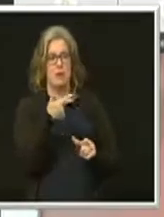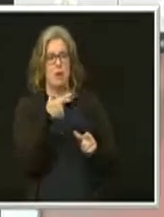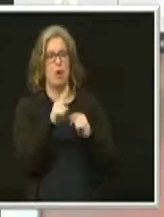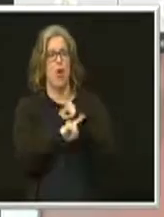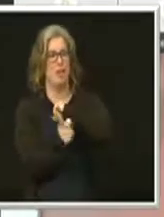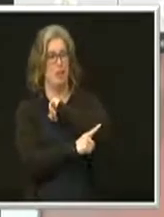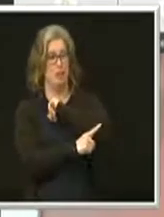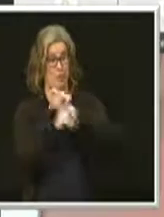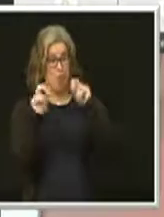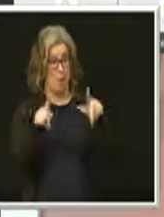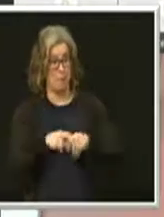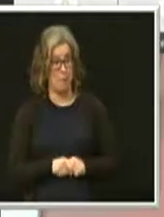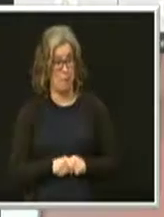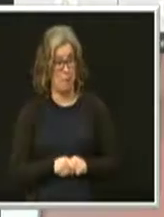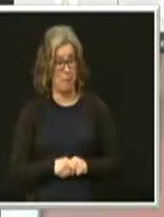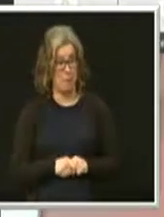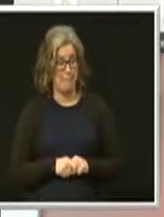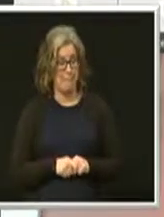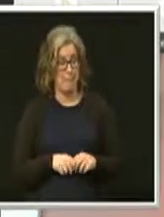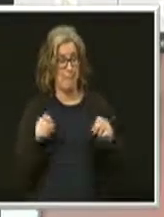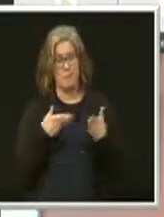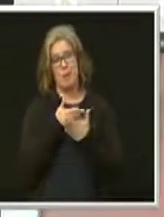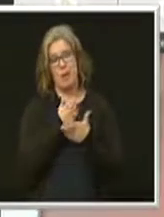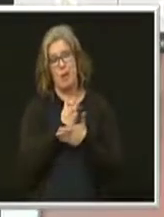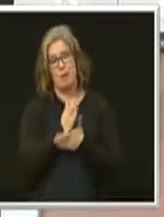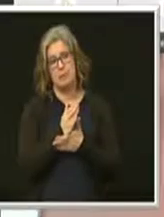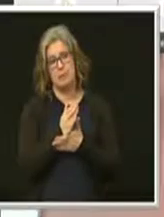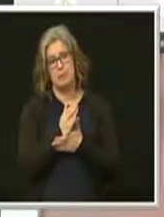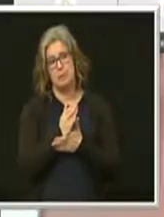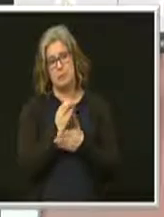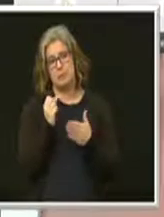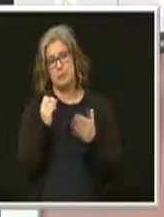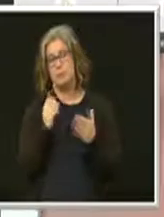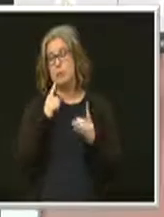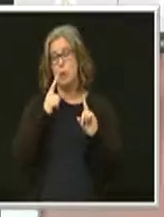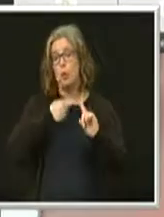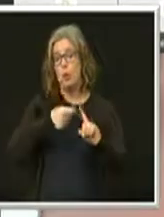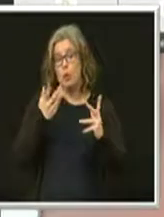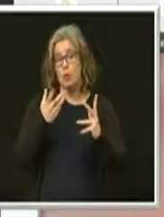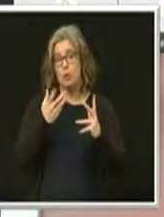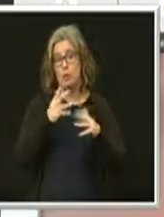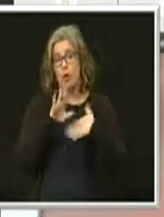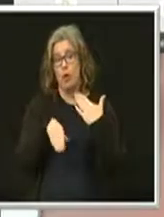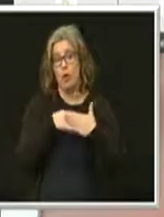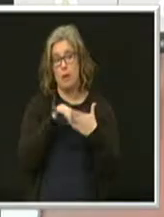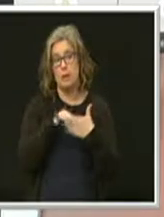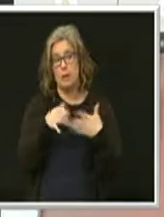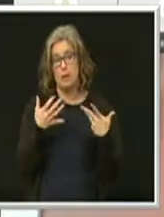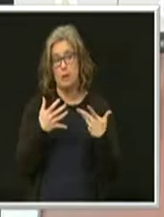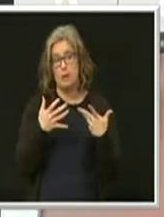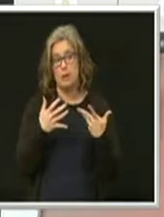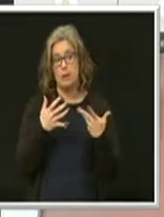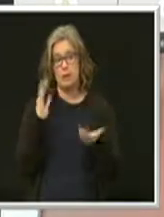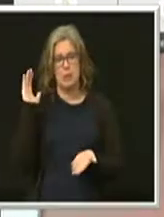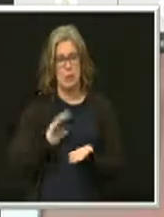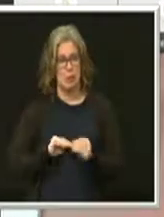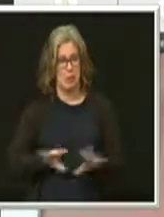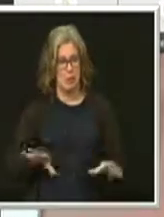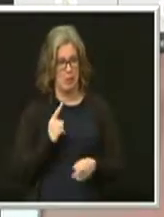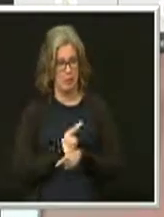louisvilleky.gov/garbage. Okay. All right. So what's our goal with all this? Obviously, slow the spread,